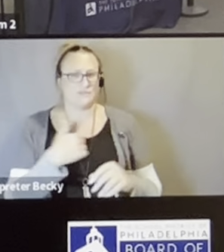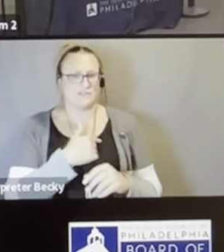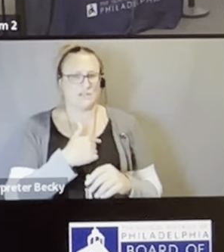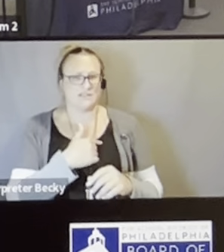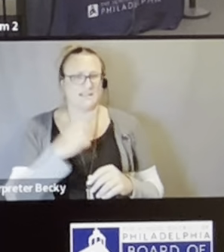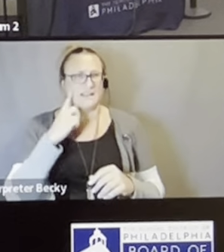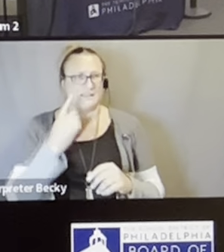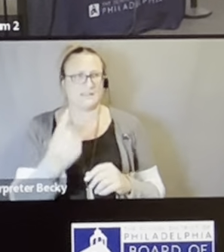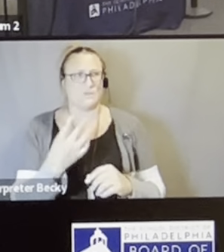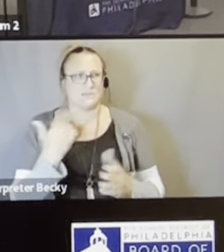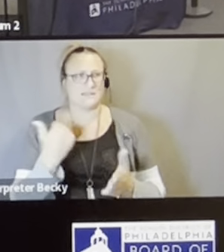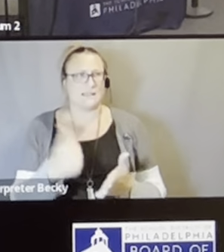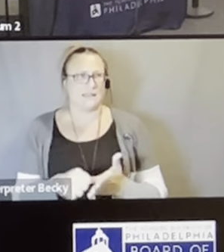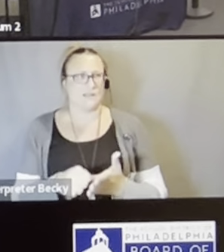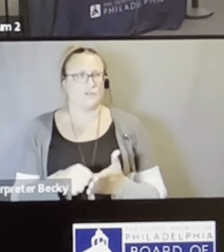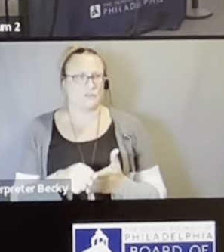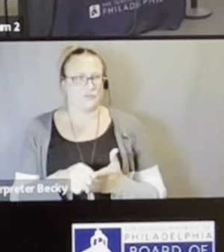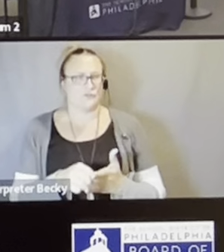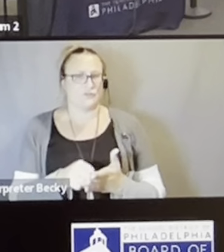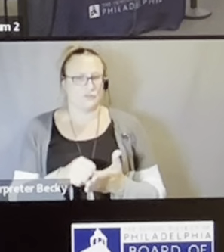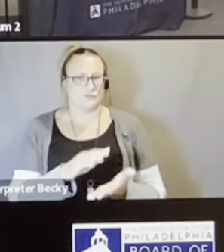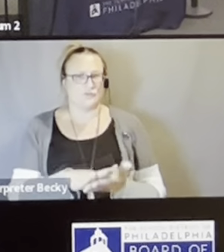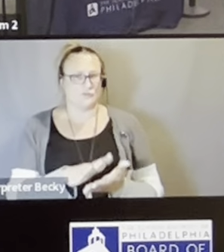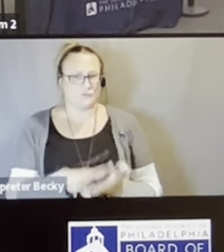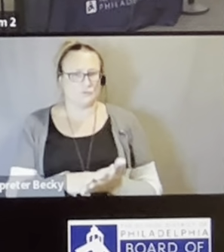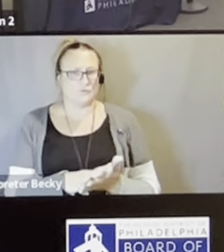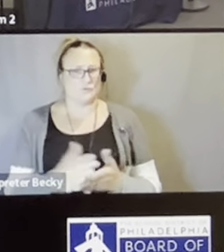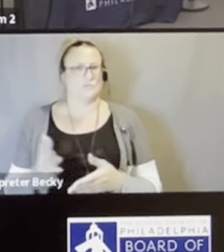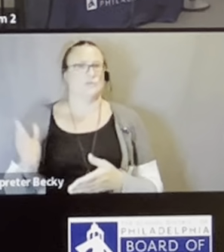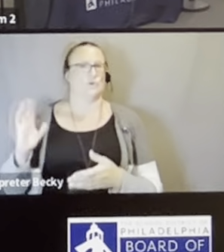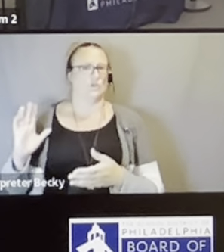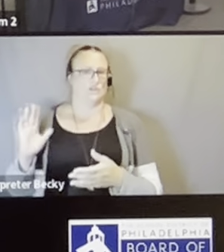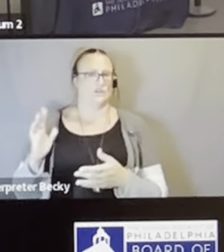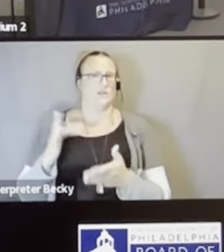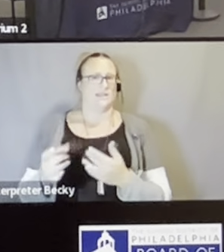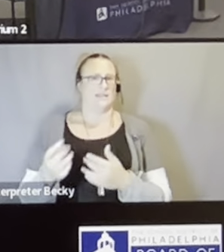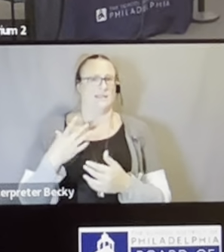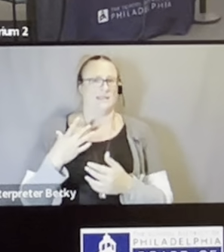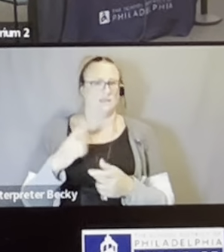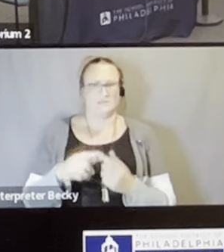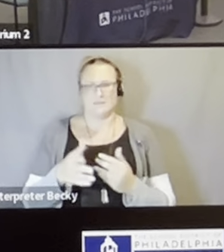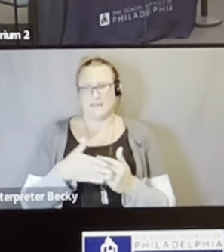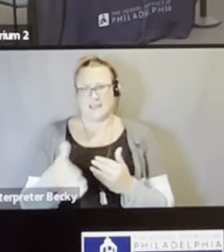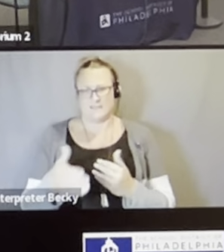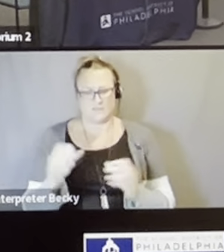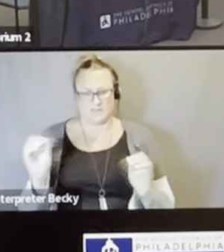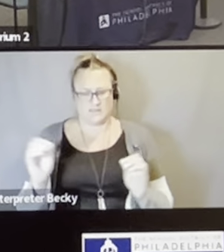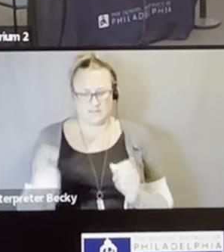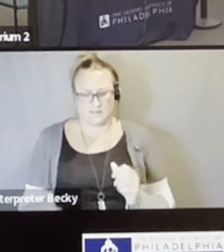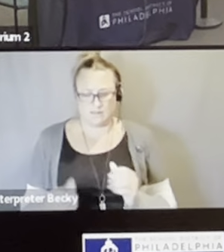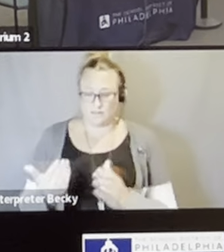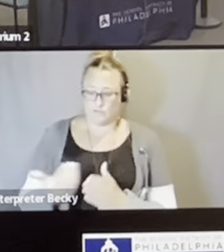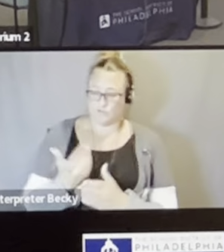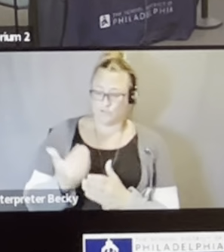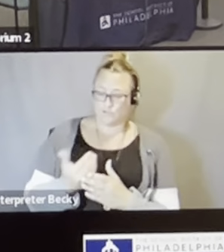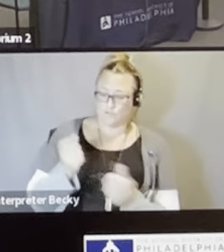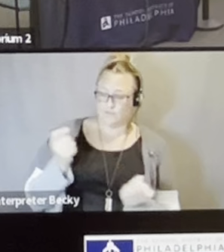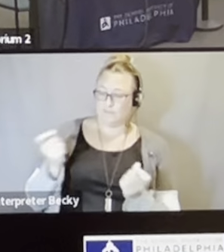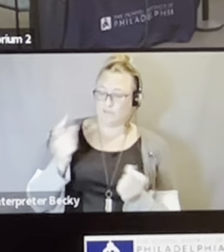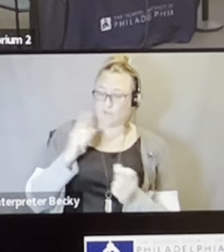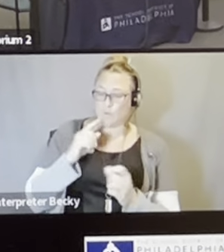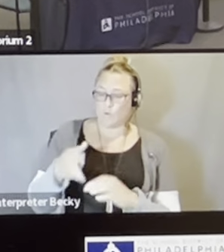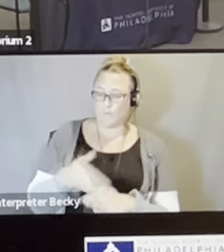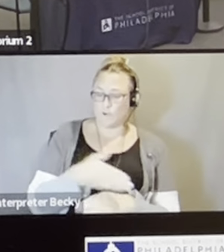letter from the school earlier on, but since then, I don't believe there was any. Under the new administration or the prior